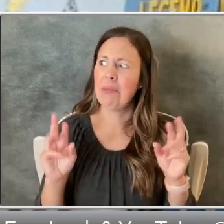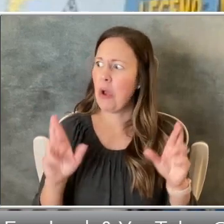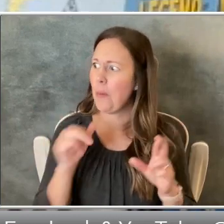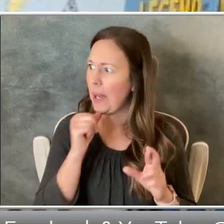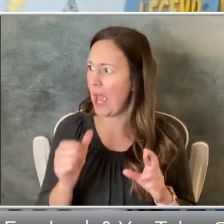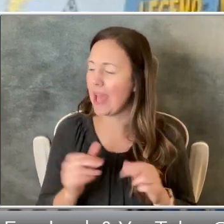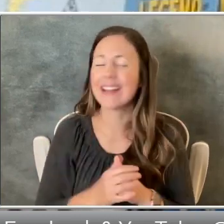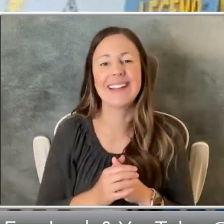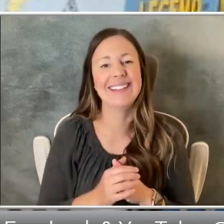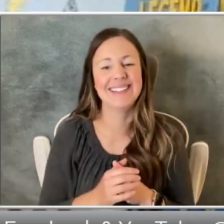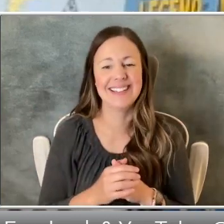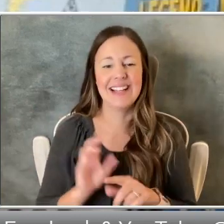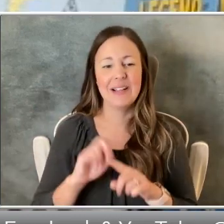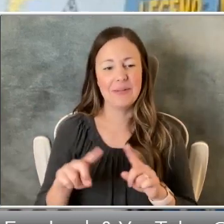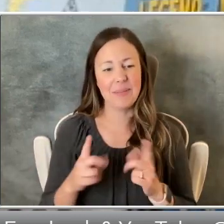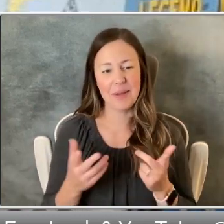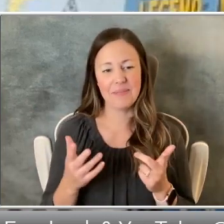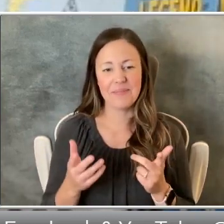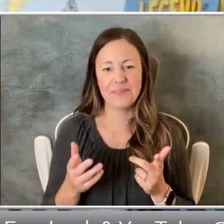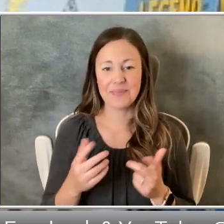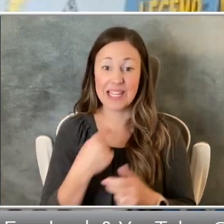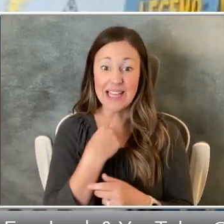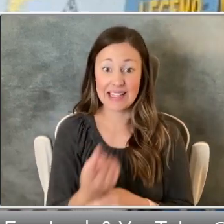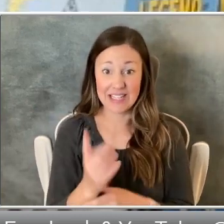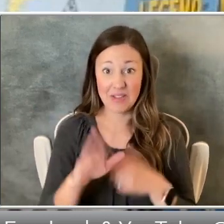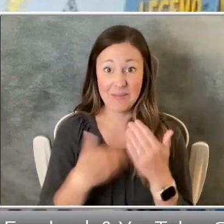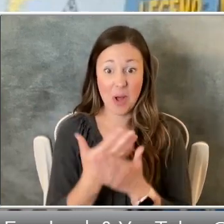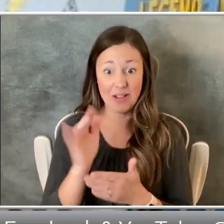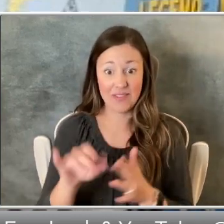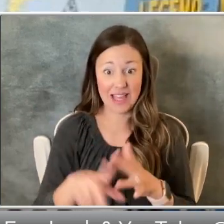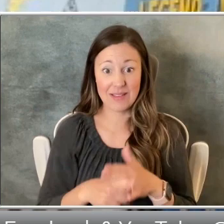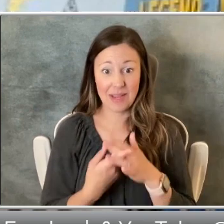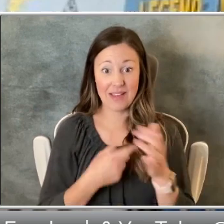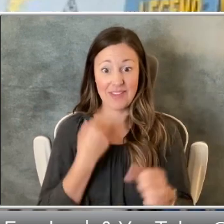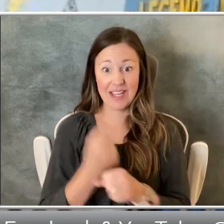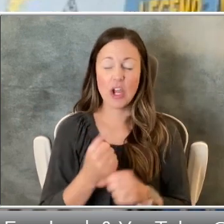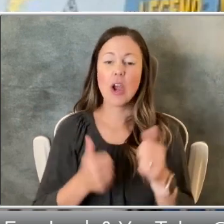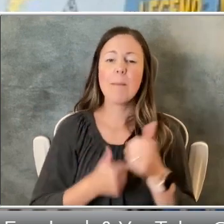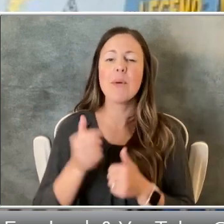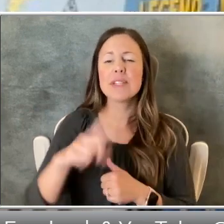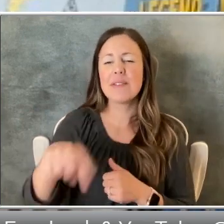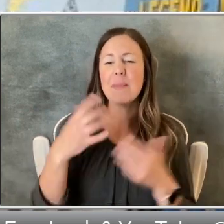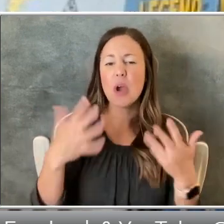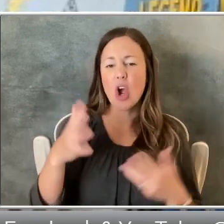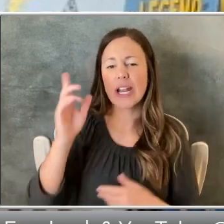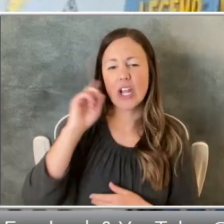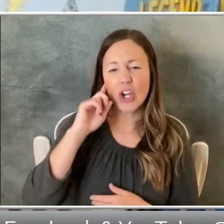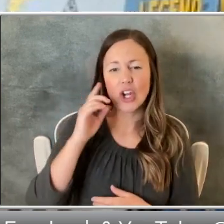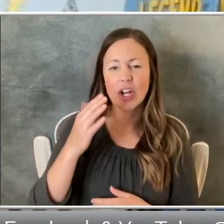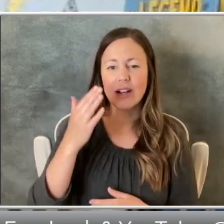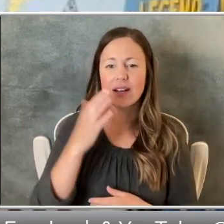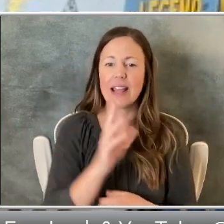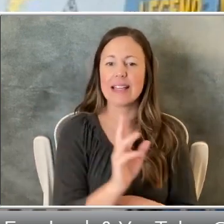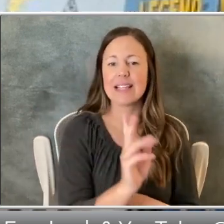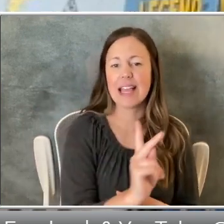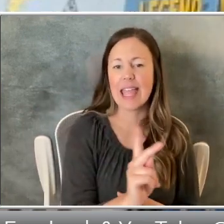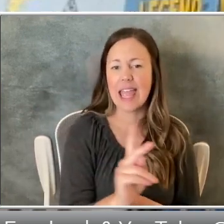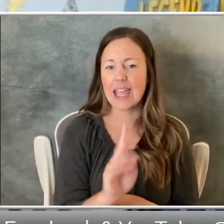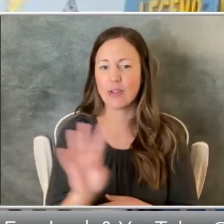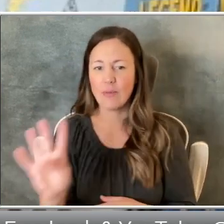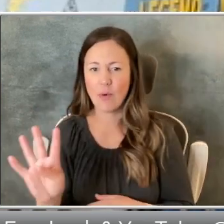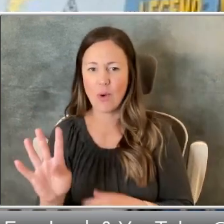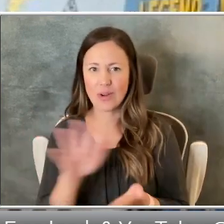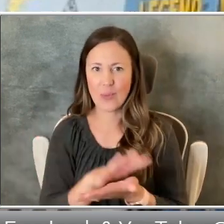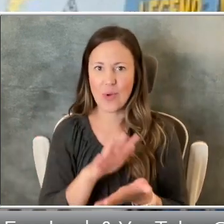But at the same time, I tell them all this at the beginning of the year because most of them had heard, because it's a K-4 school, so we're a neighborhood